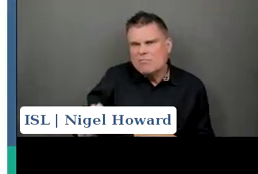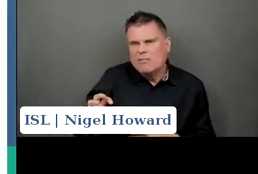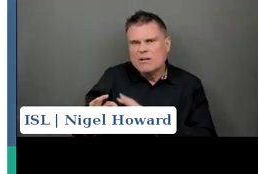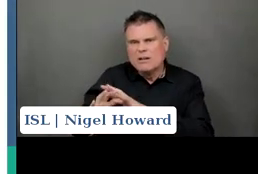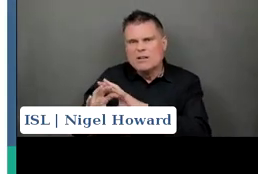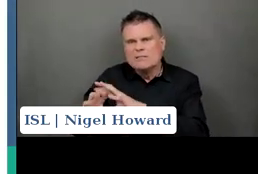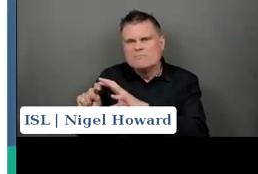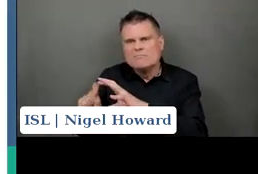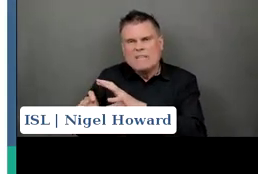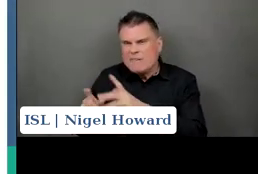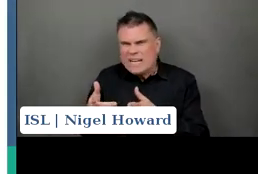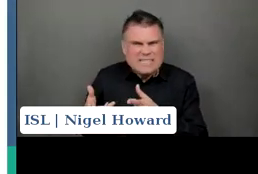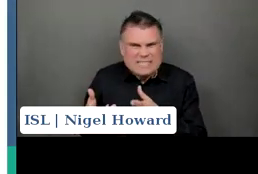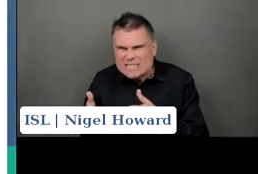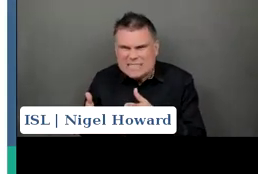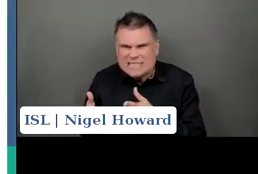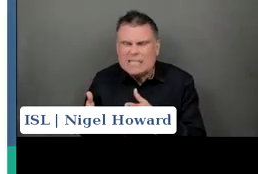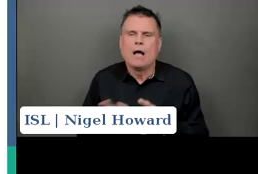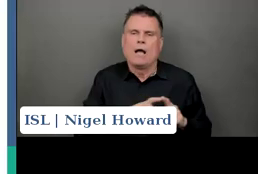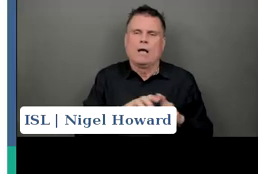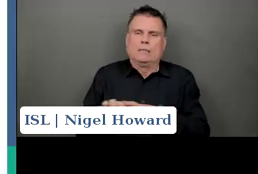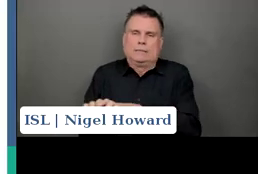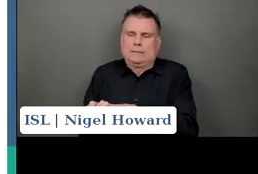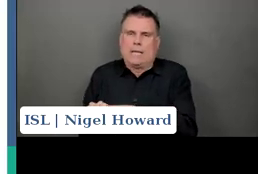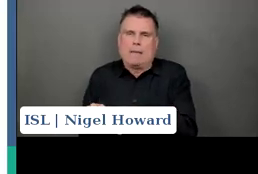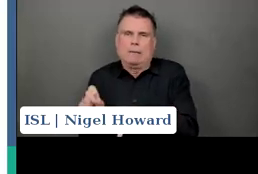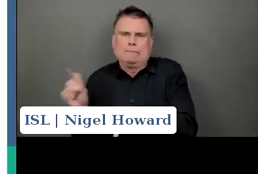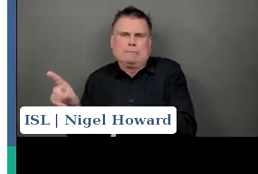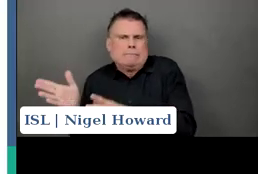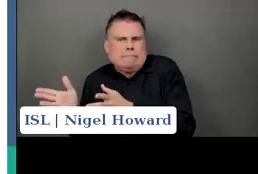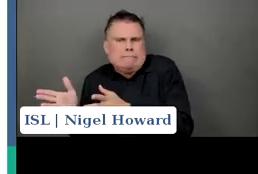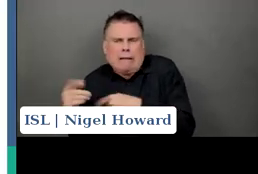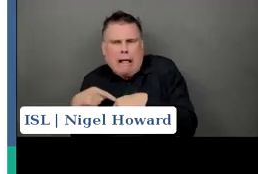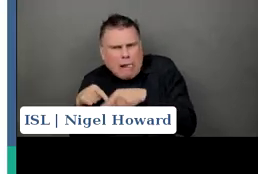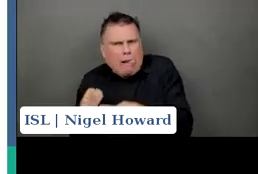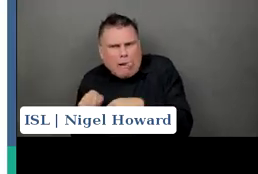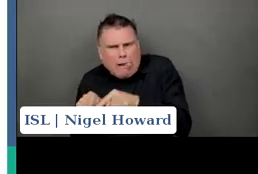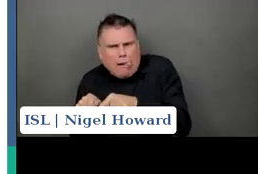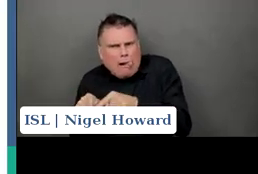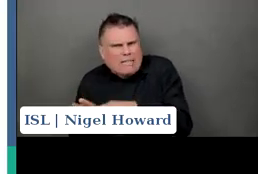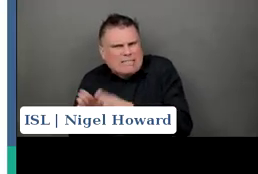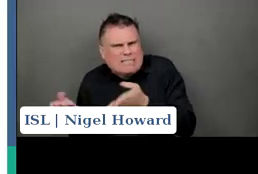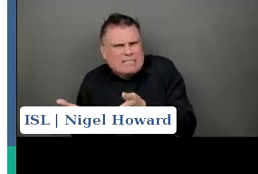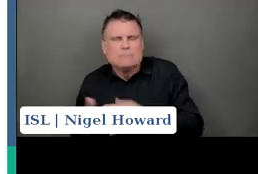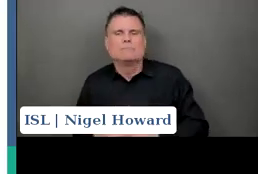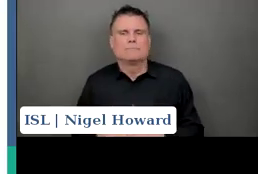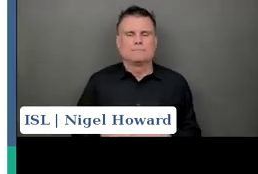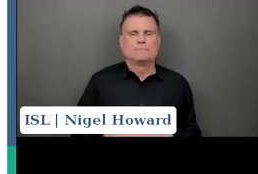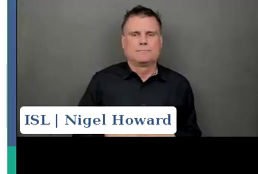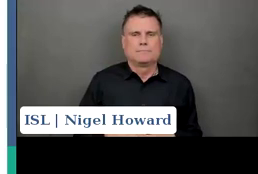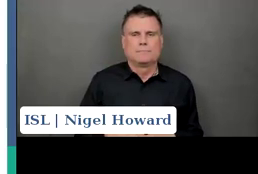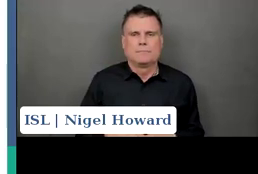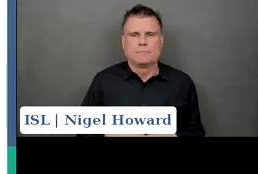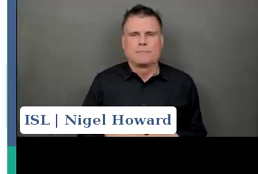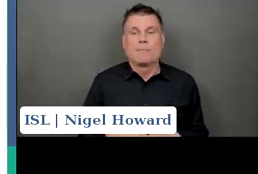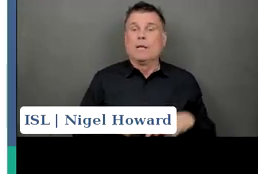So to run through quickly what you can expect today. So our speakers will be addressing this question of gender responsive,